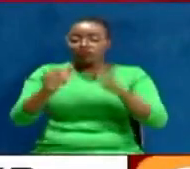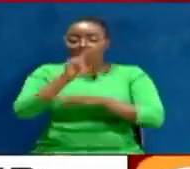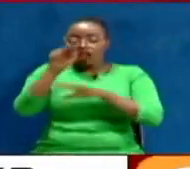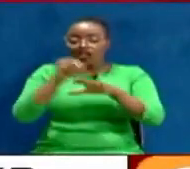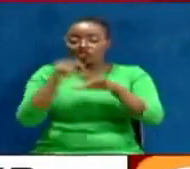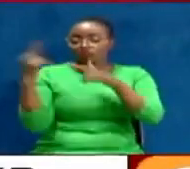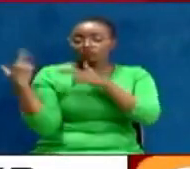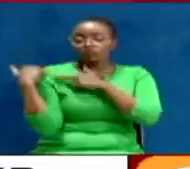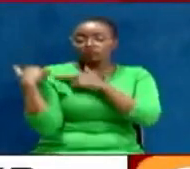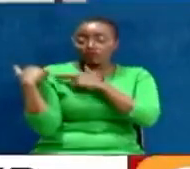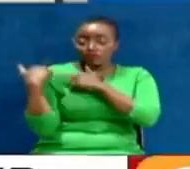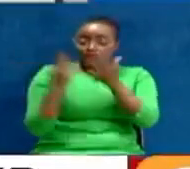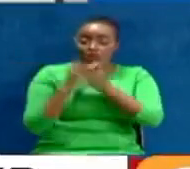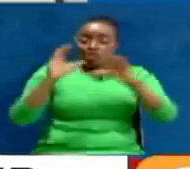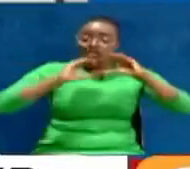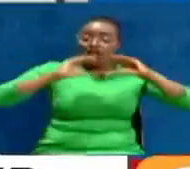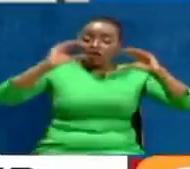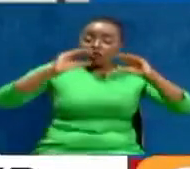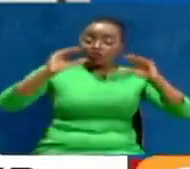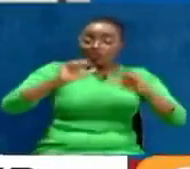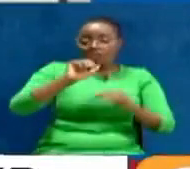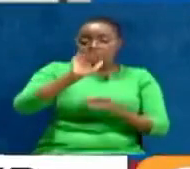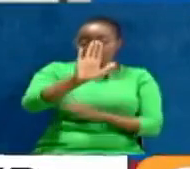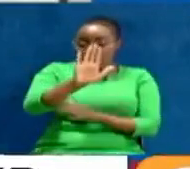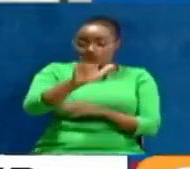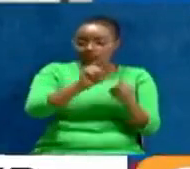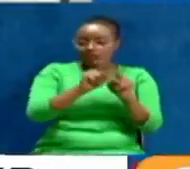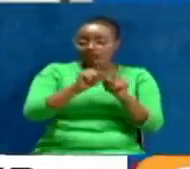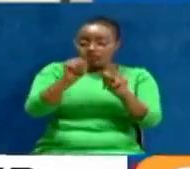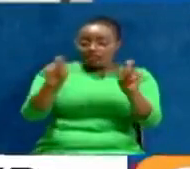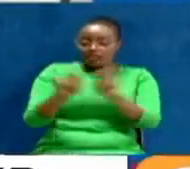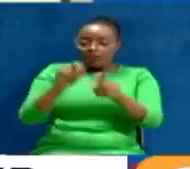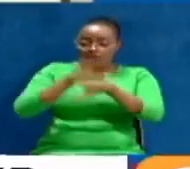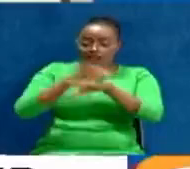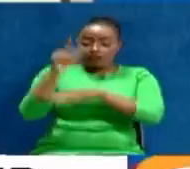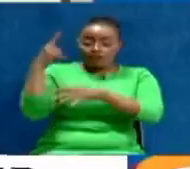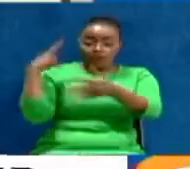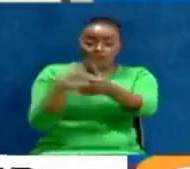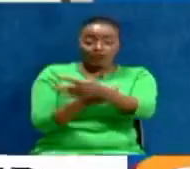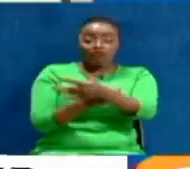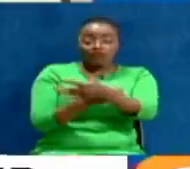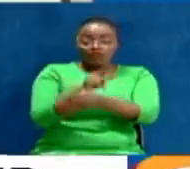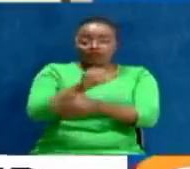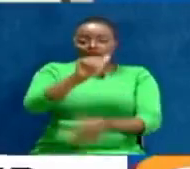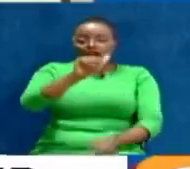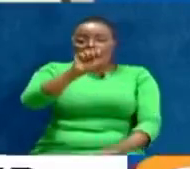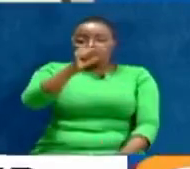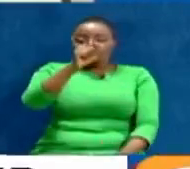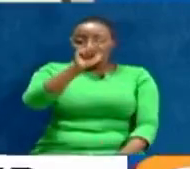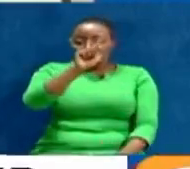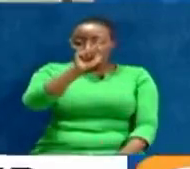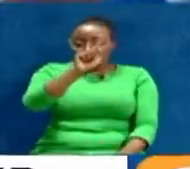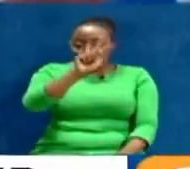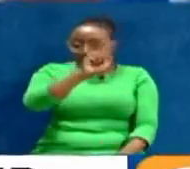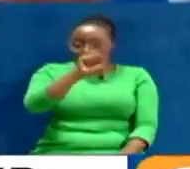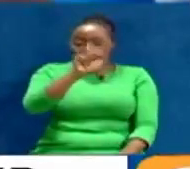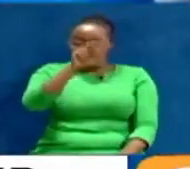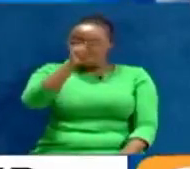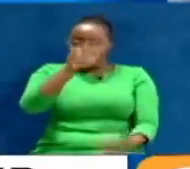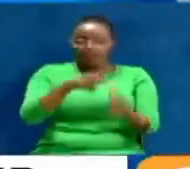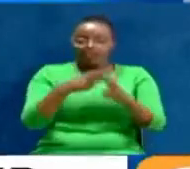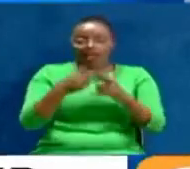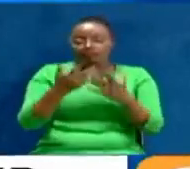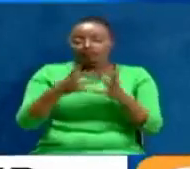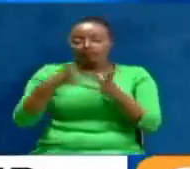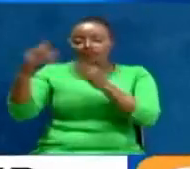duty. Led by their head coach David Ouma, the entire team received the first injection of the AstraZeneca vaccine before reporting to camp